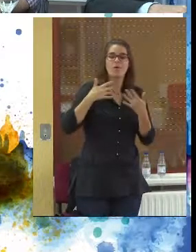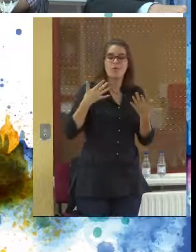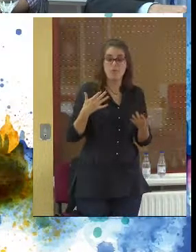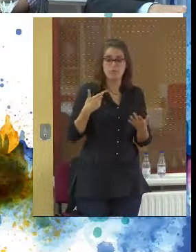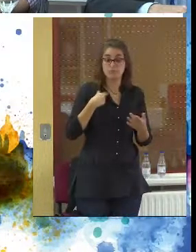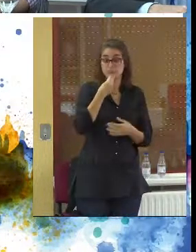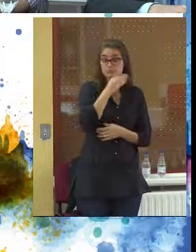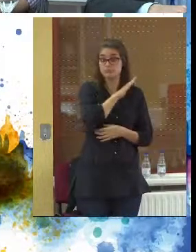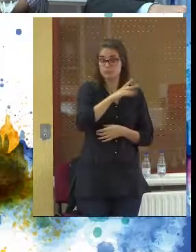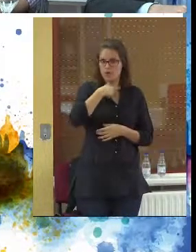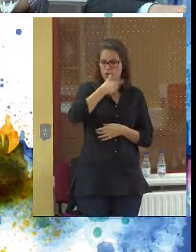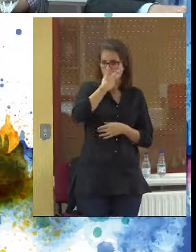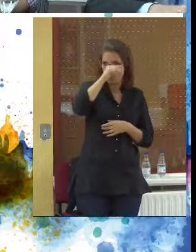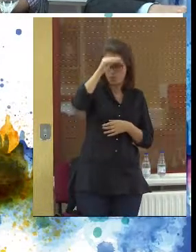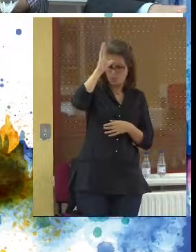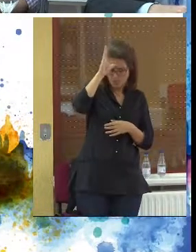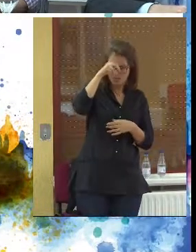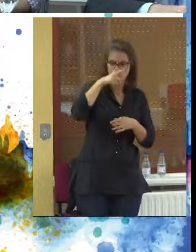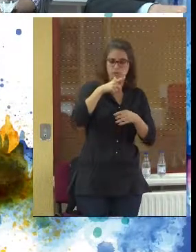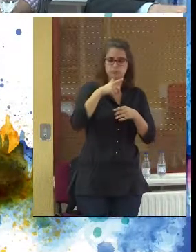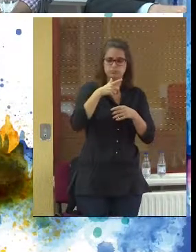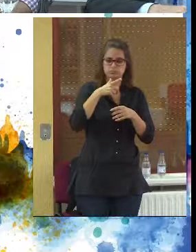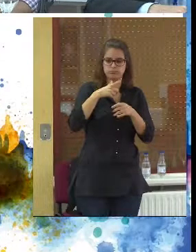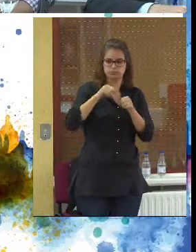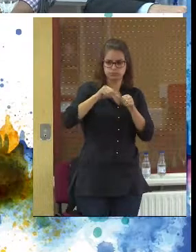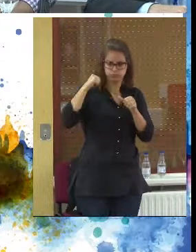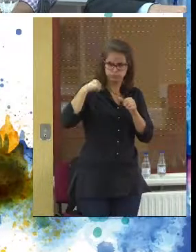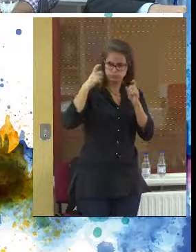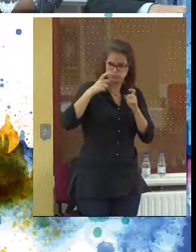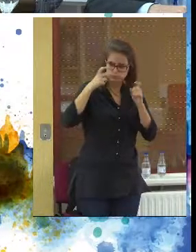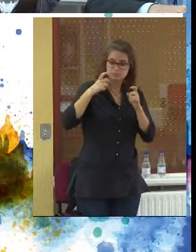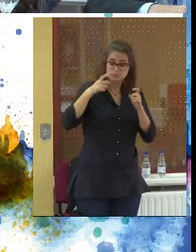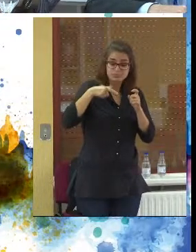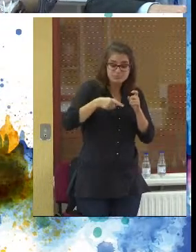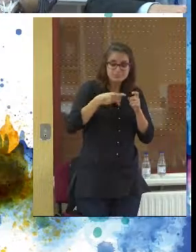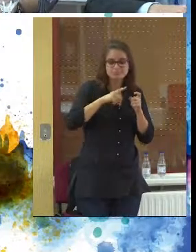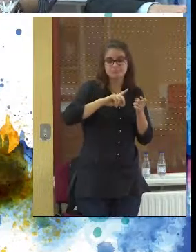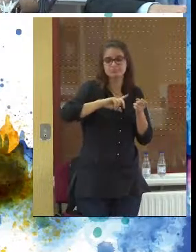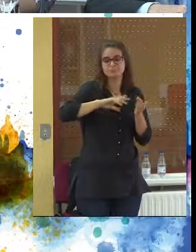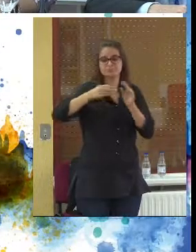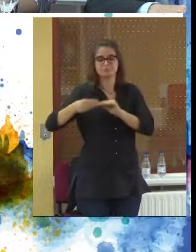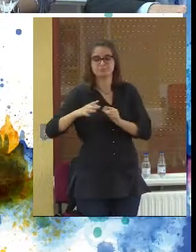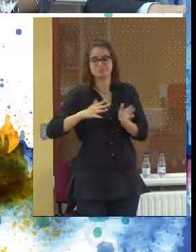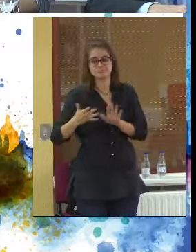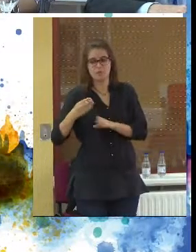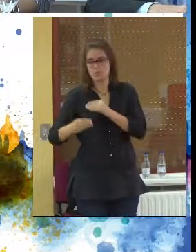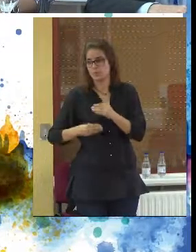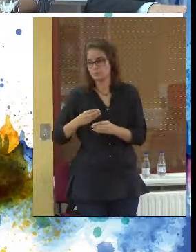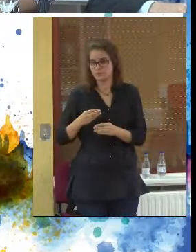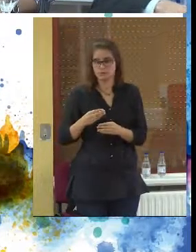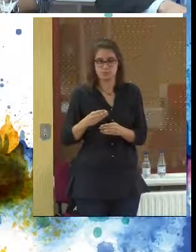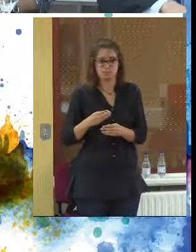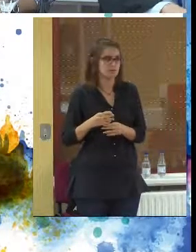So let's take advantage of the knowledge that one has. And if we